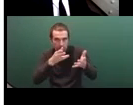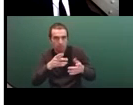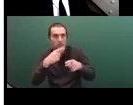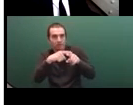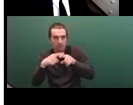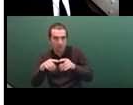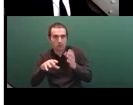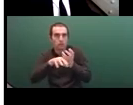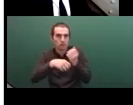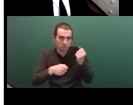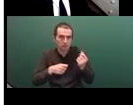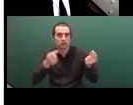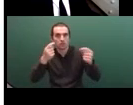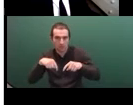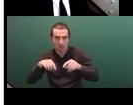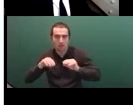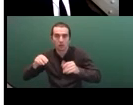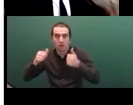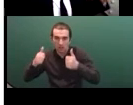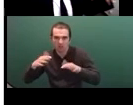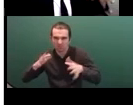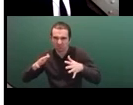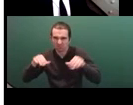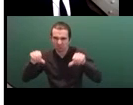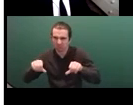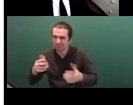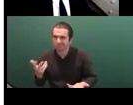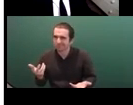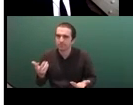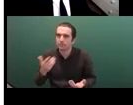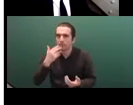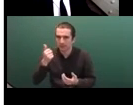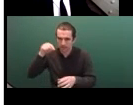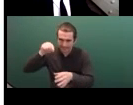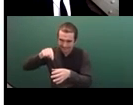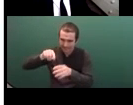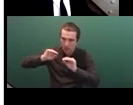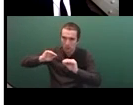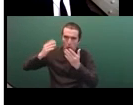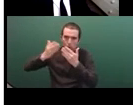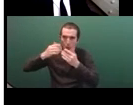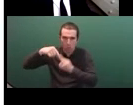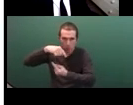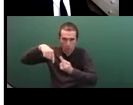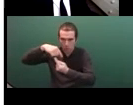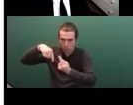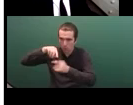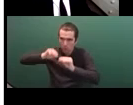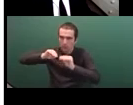with that. Leaders also need training. We saw that a leader there clearly had training a way, and we